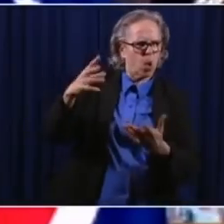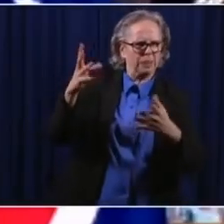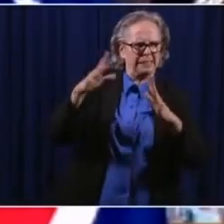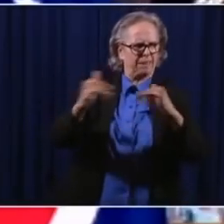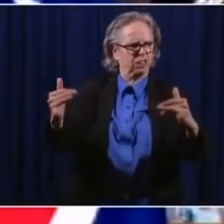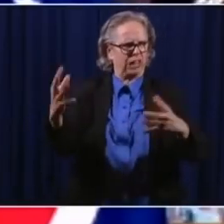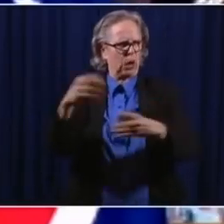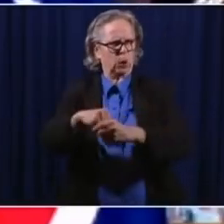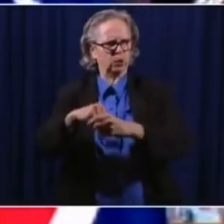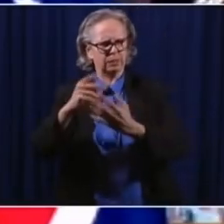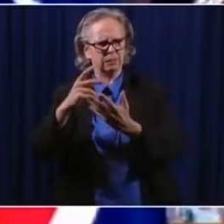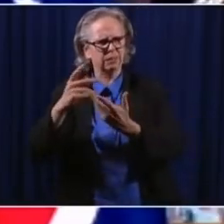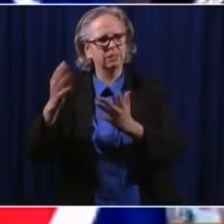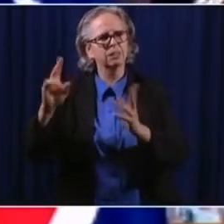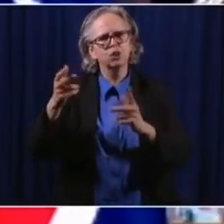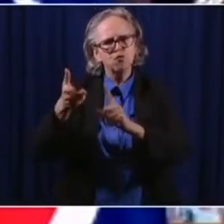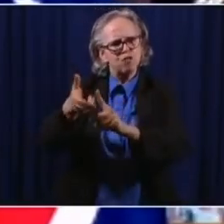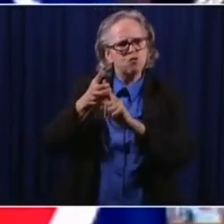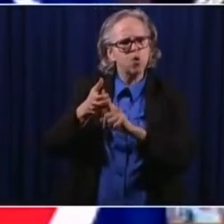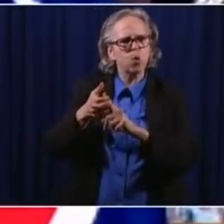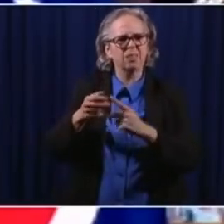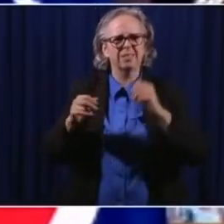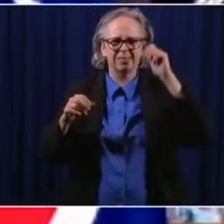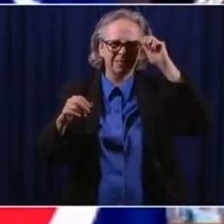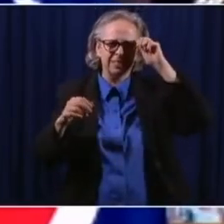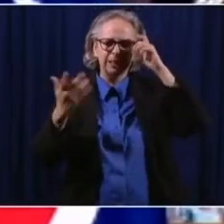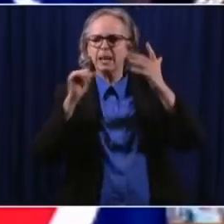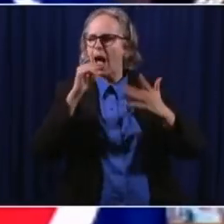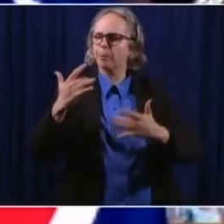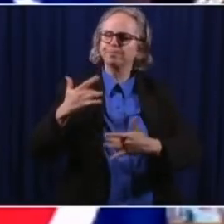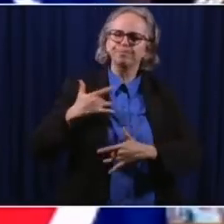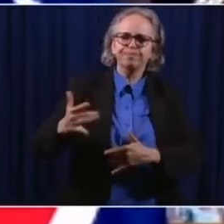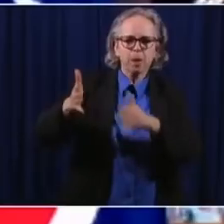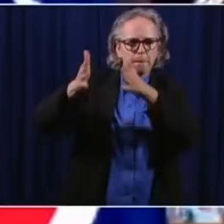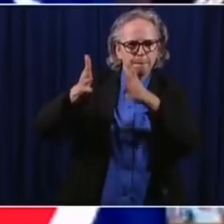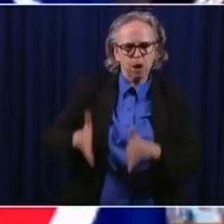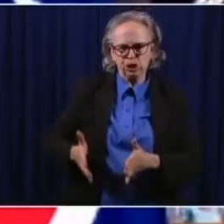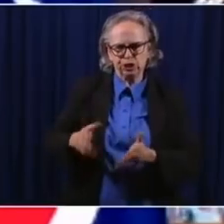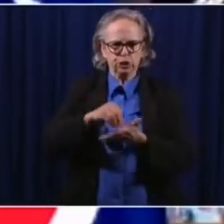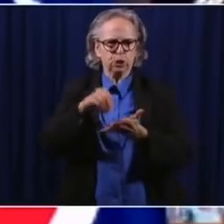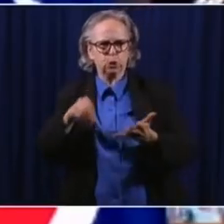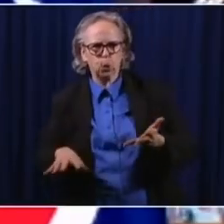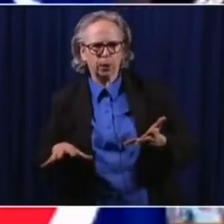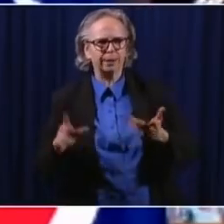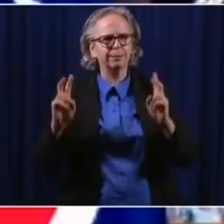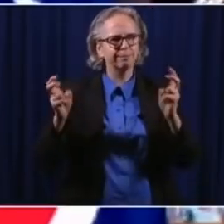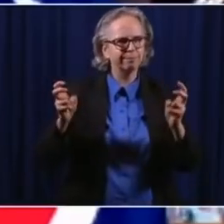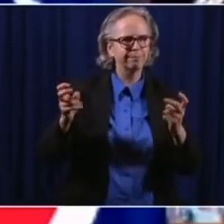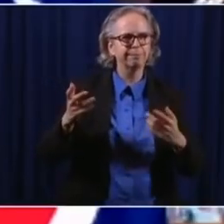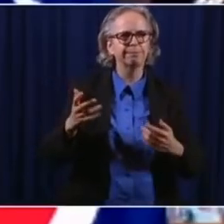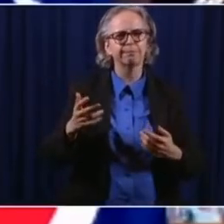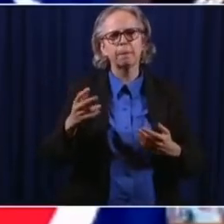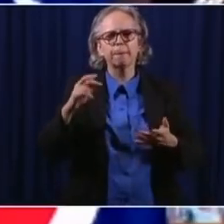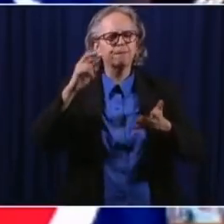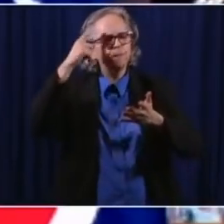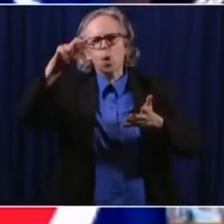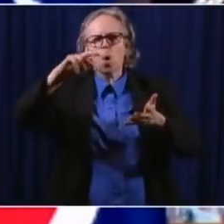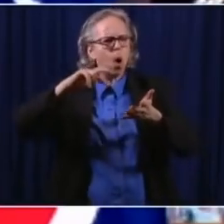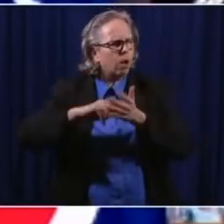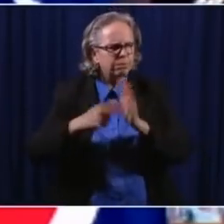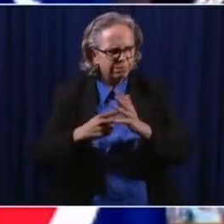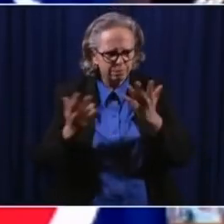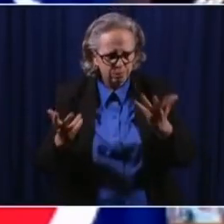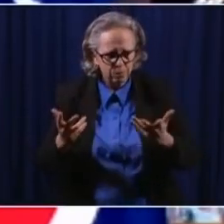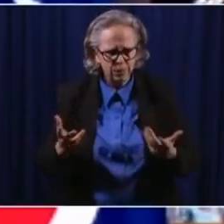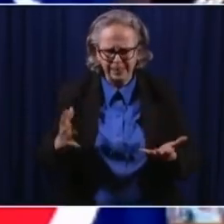non-typical students that maybe don't pursue tech as a skill to help them get access to an